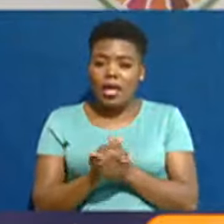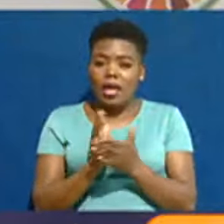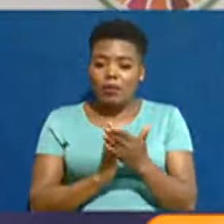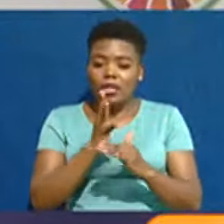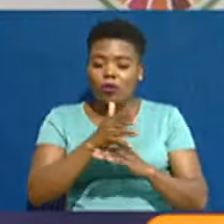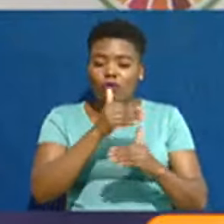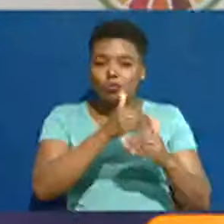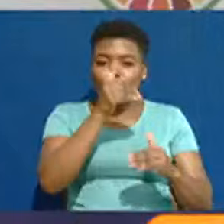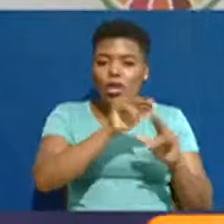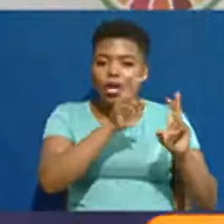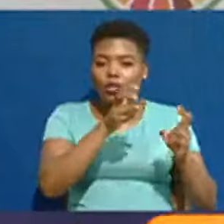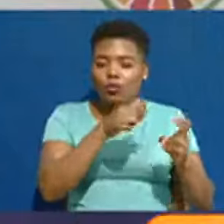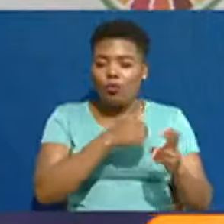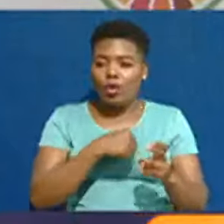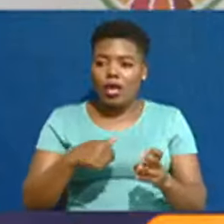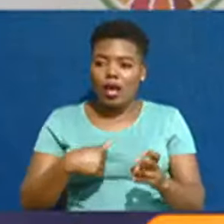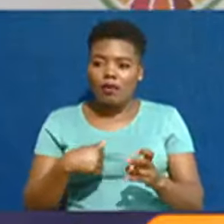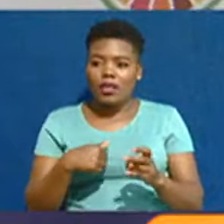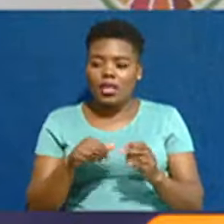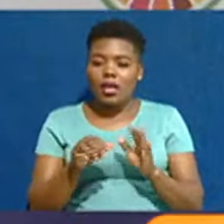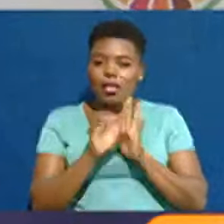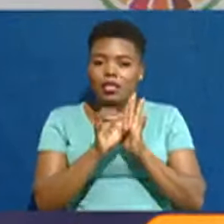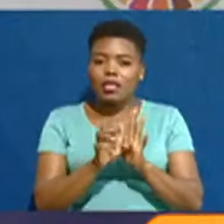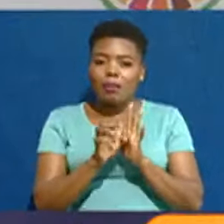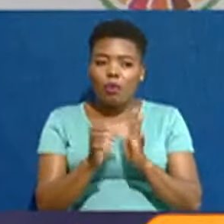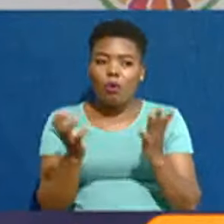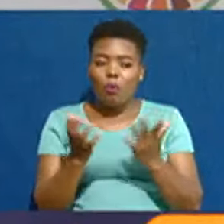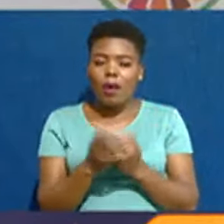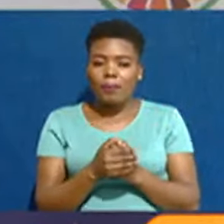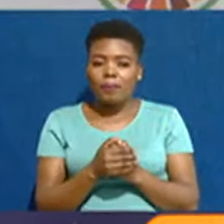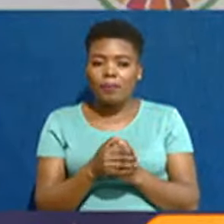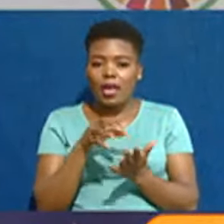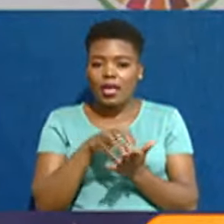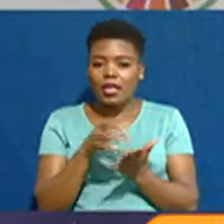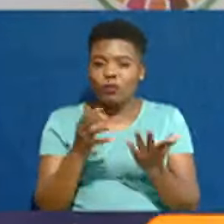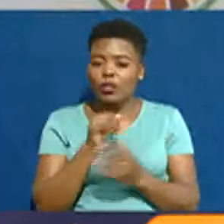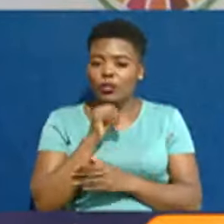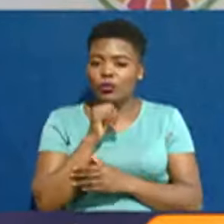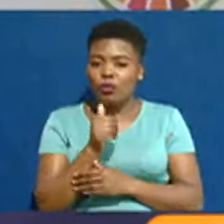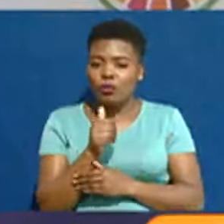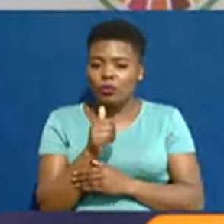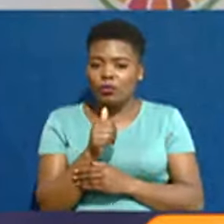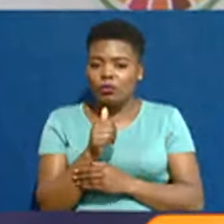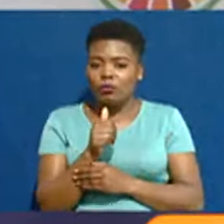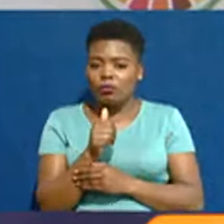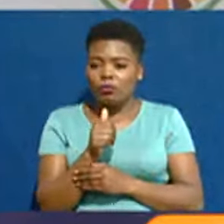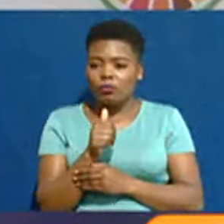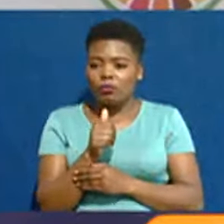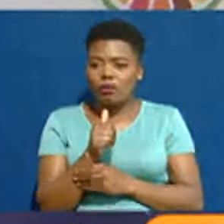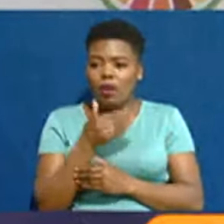We have a scenario where it is no longer confining aspects to do with availability